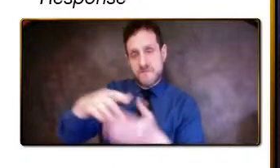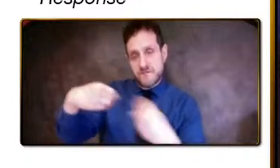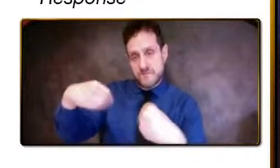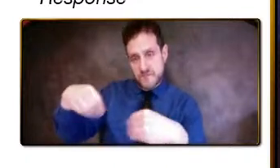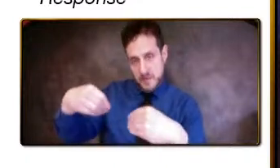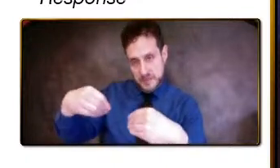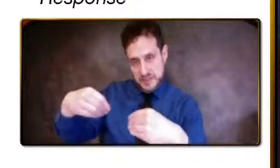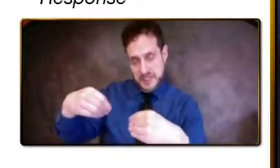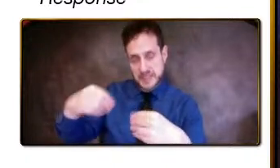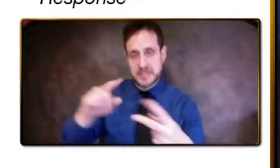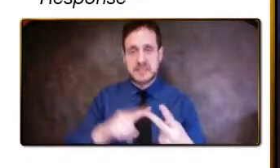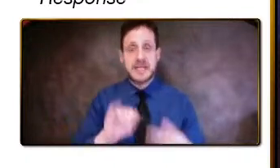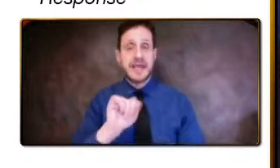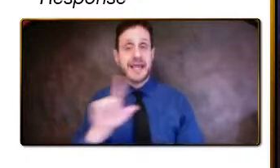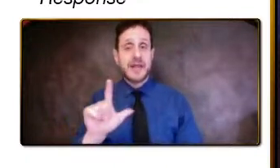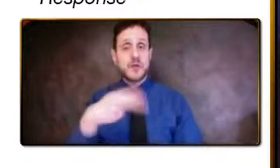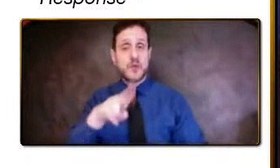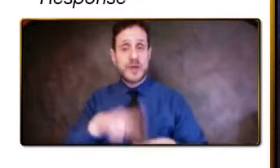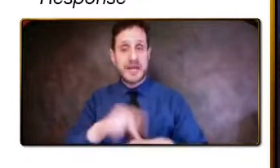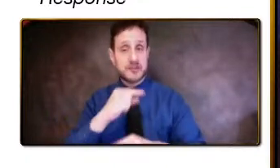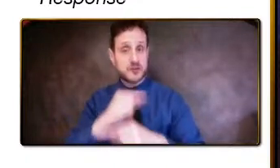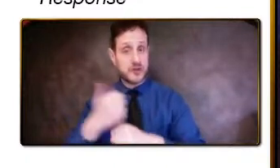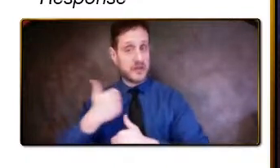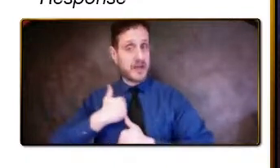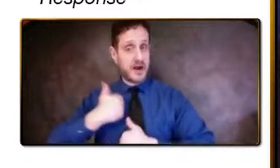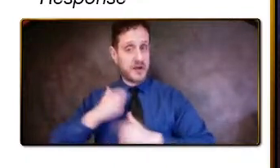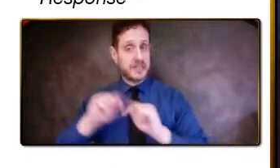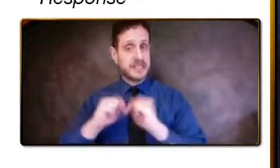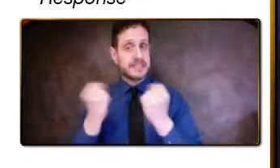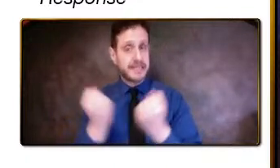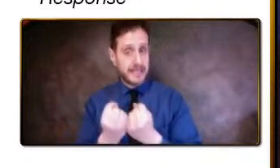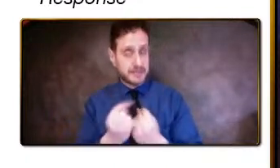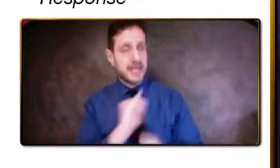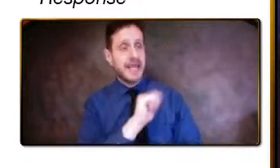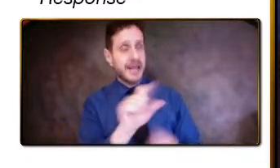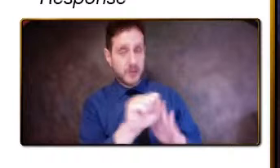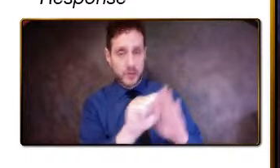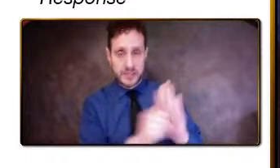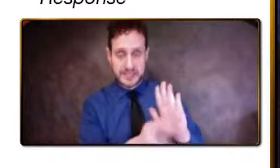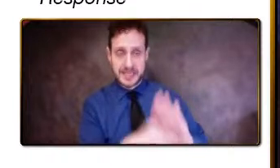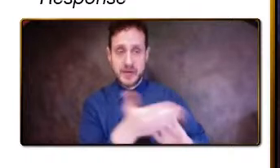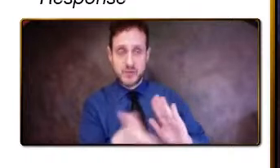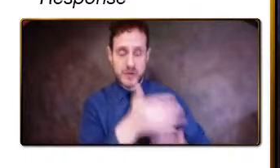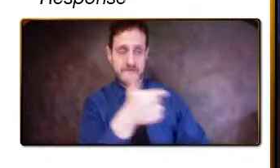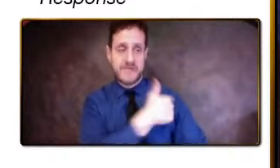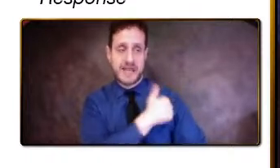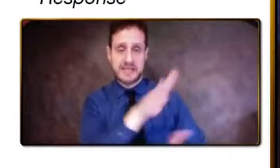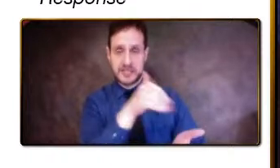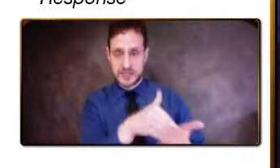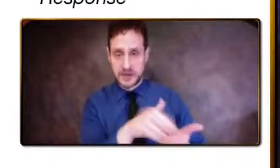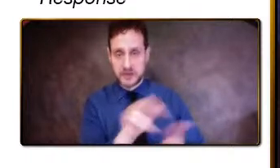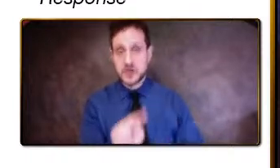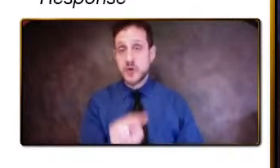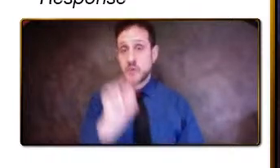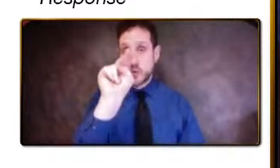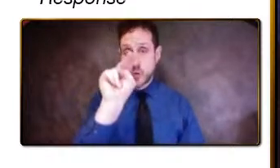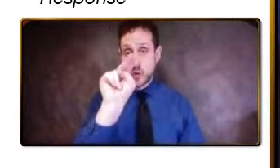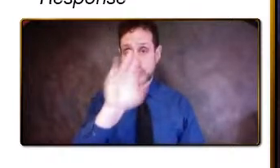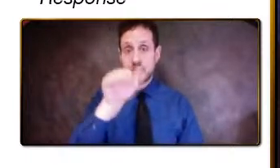National Guard mobile teams, state-run mass vaccination locations in northern, central, and southern